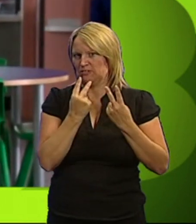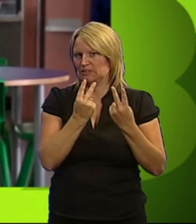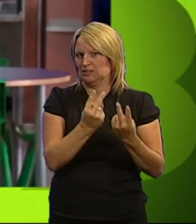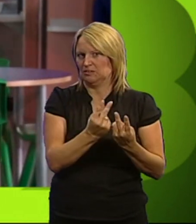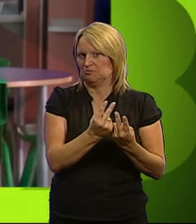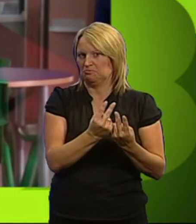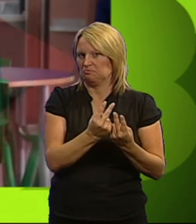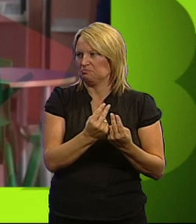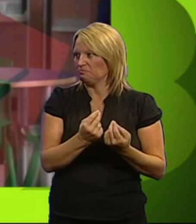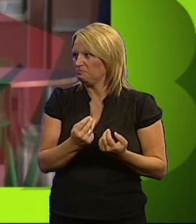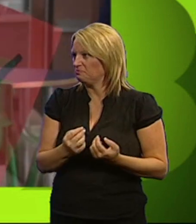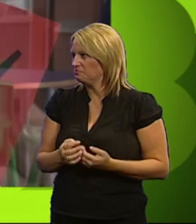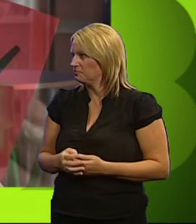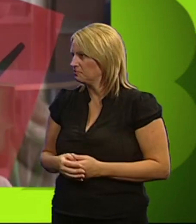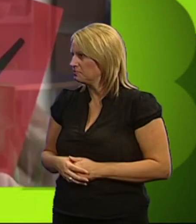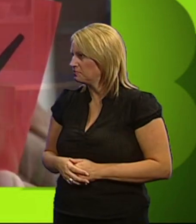visit.